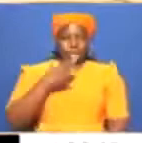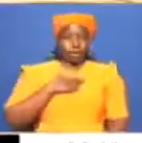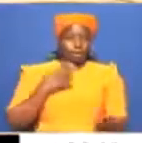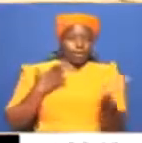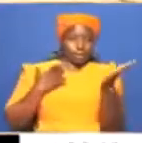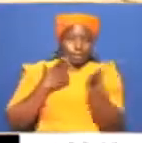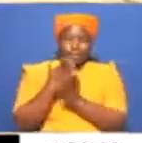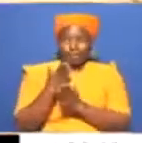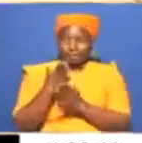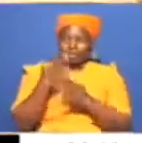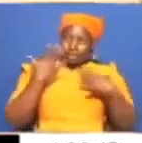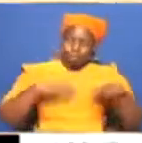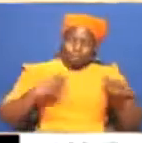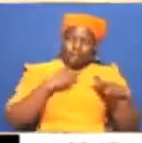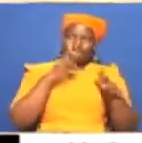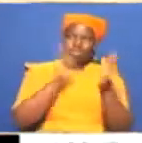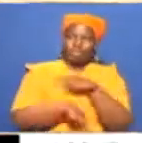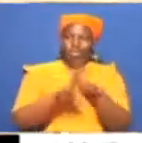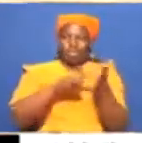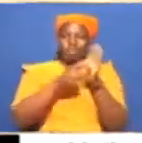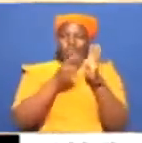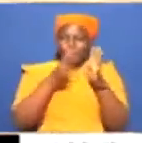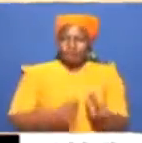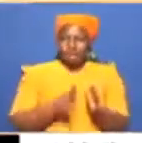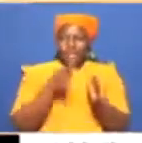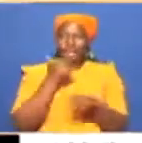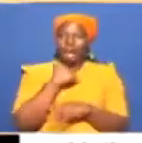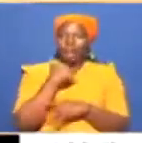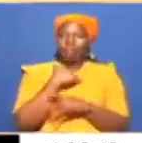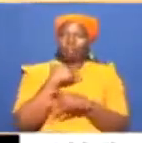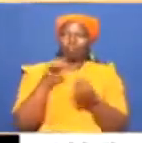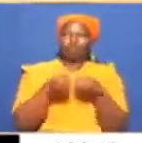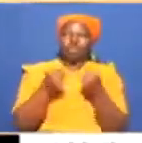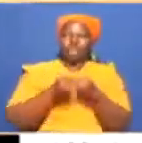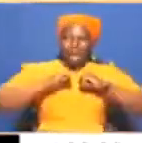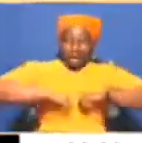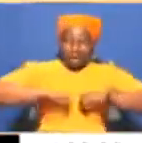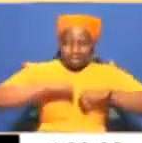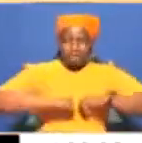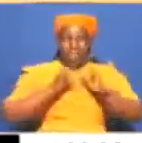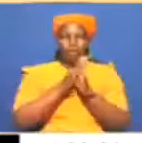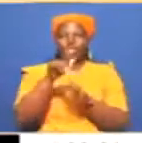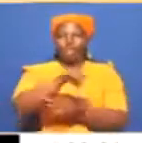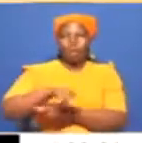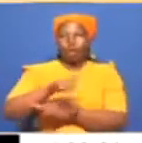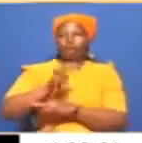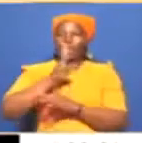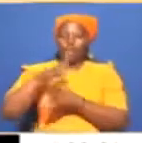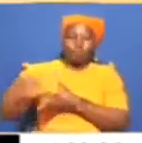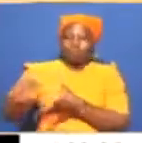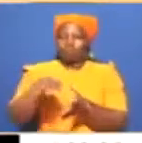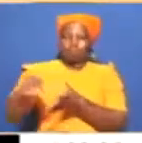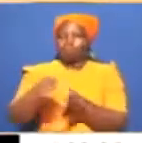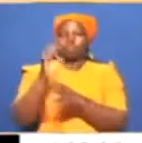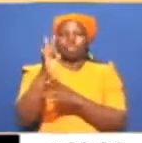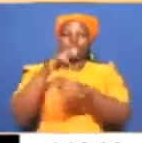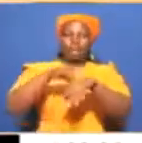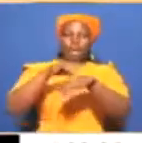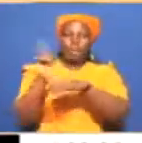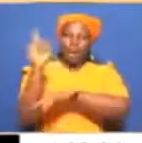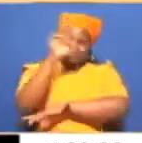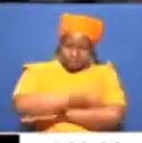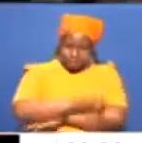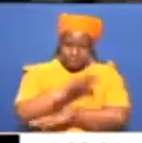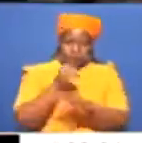The residents claimed the contractor defaulted an agreement with the locals to cascade water on the road 3 times a day to avoid the accumulation